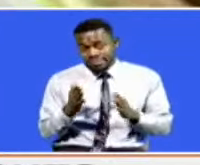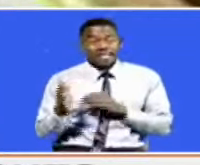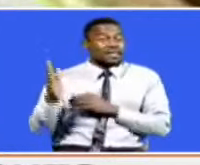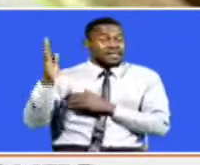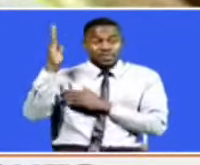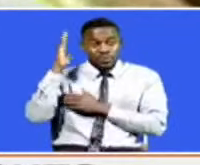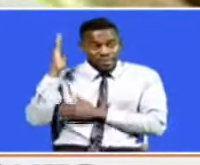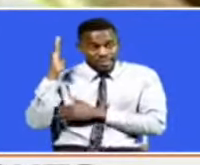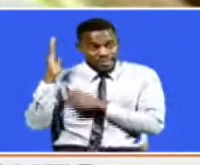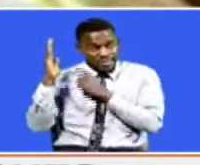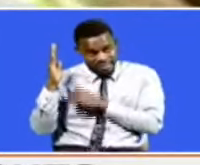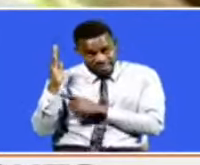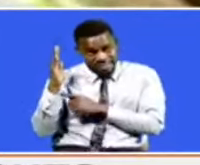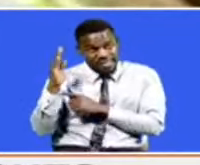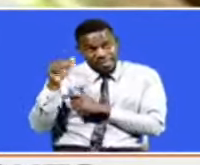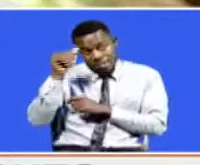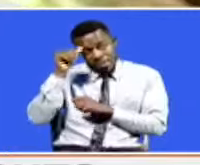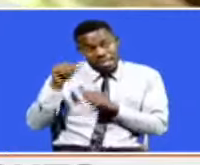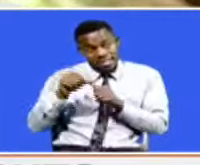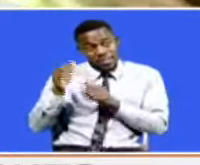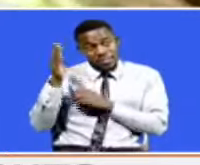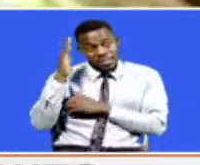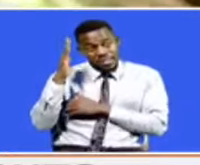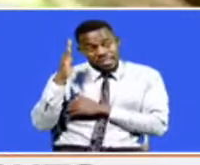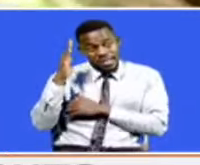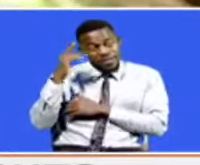supposed to be with the office of the whip,